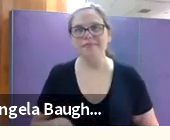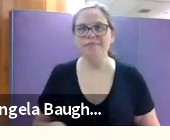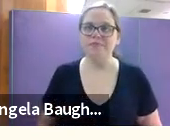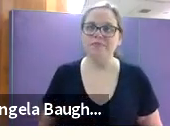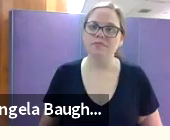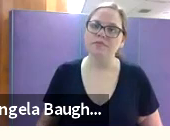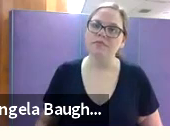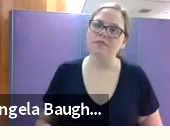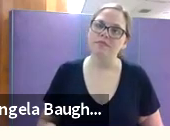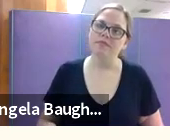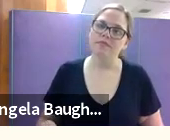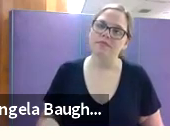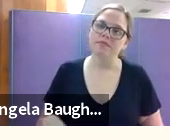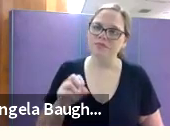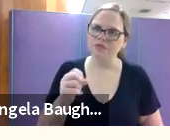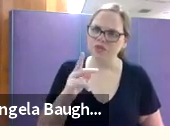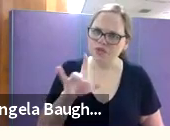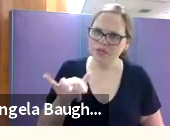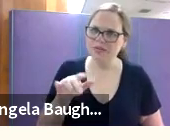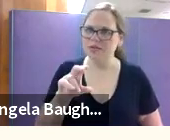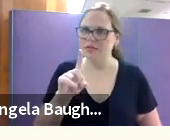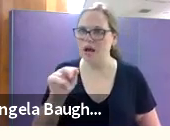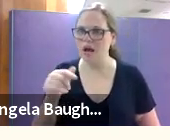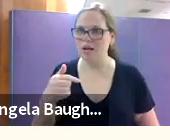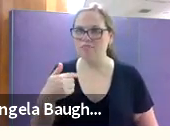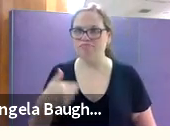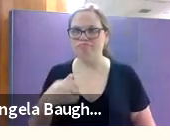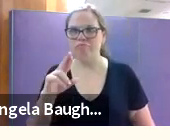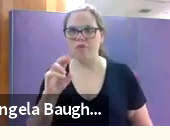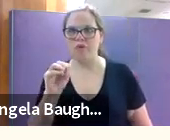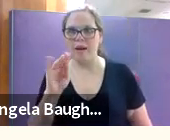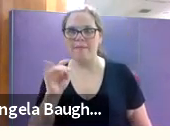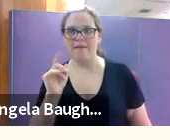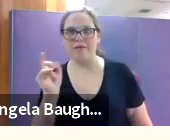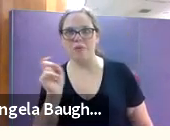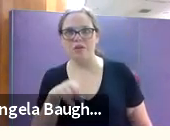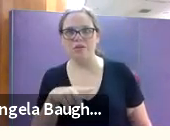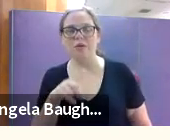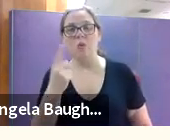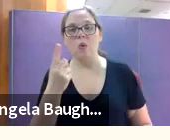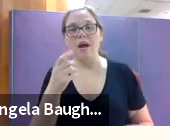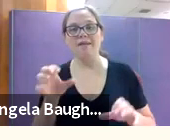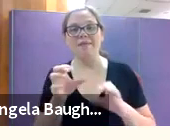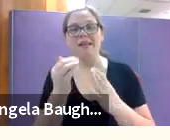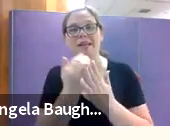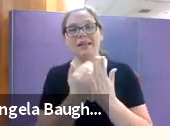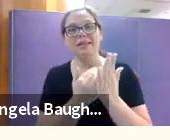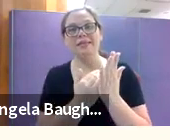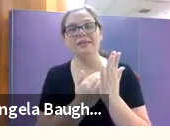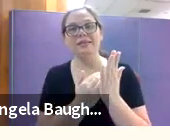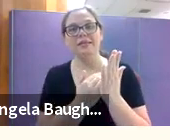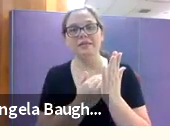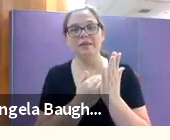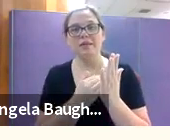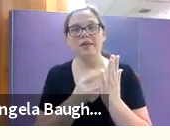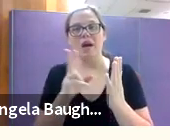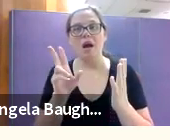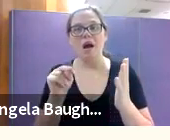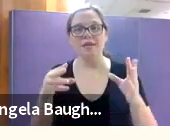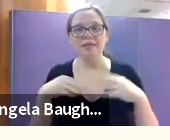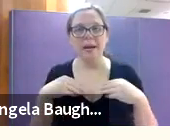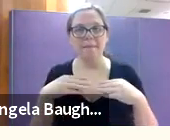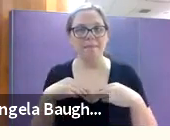Shirley and Donna, I have a question on page 13. One of the activities that is listed as